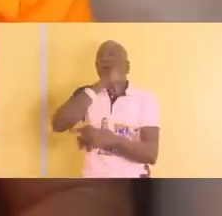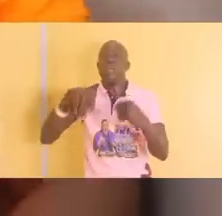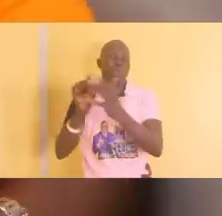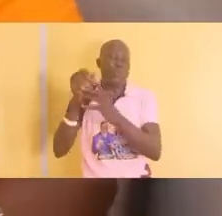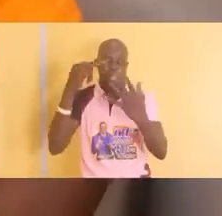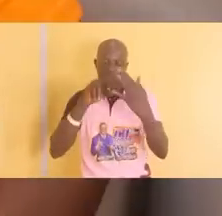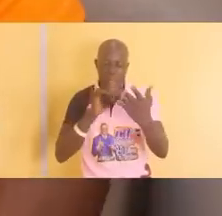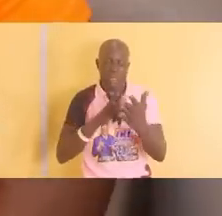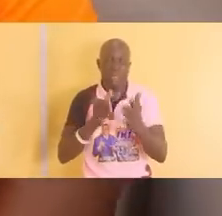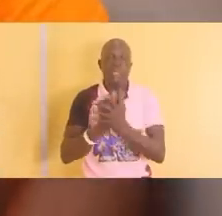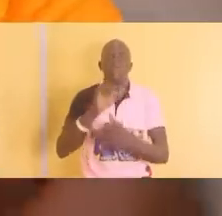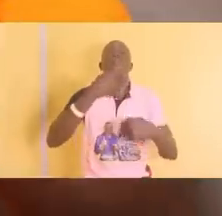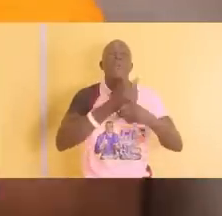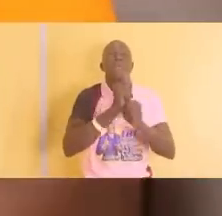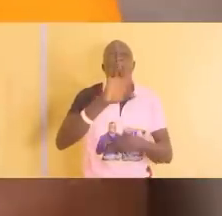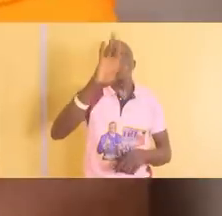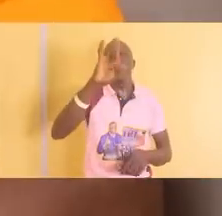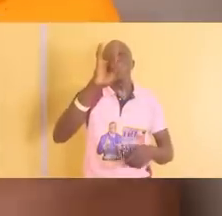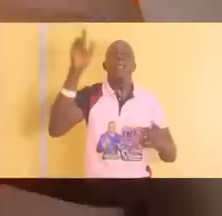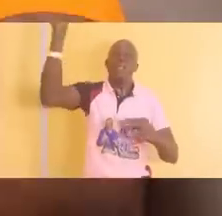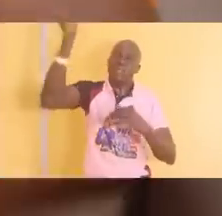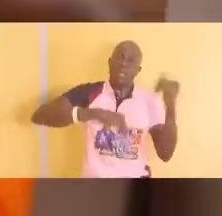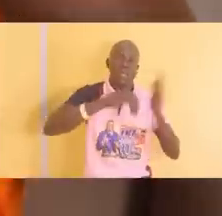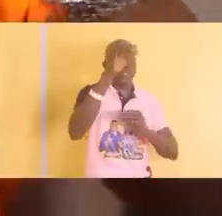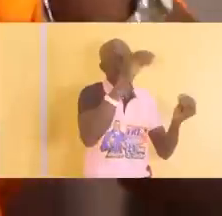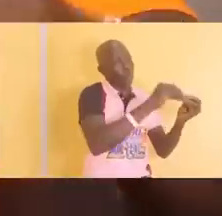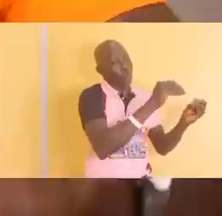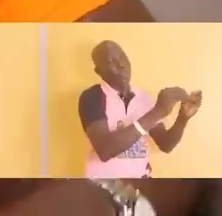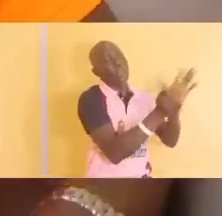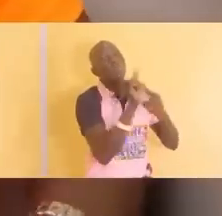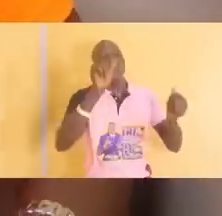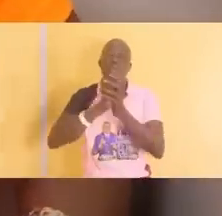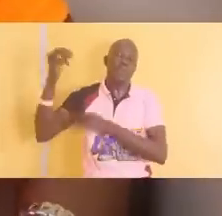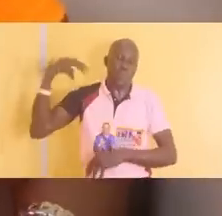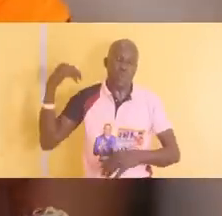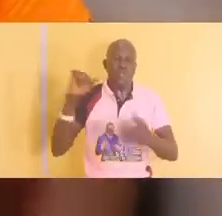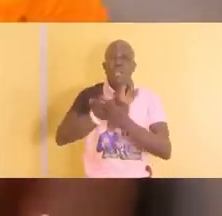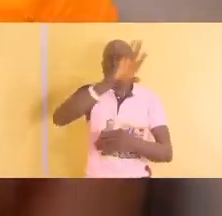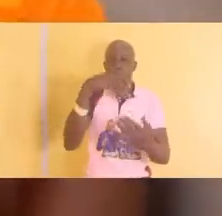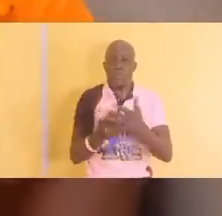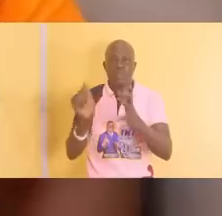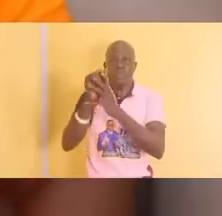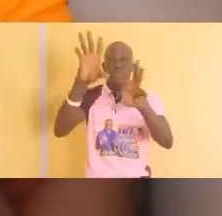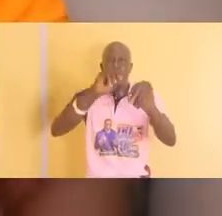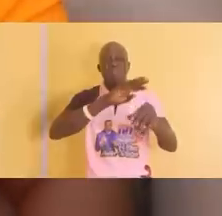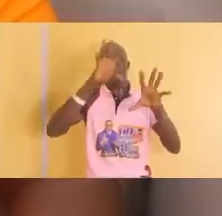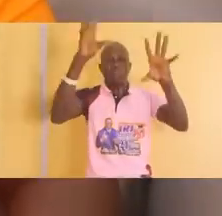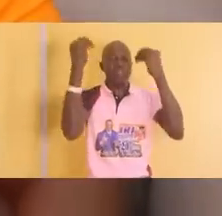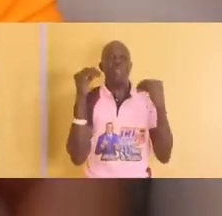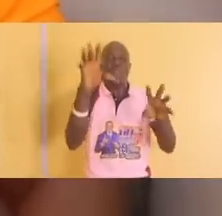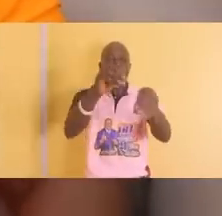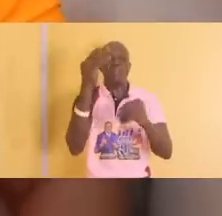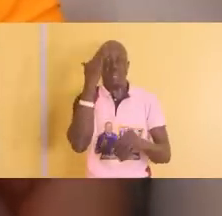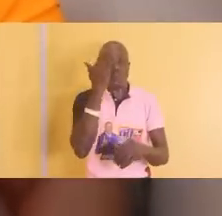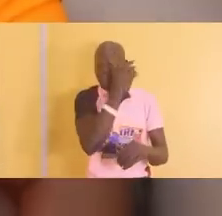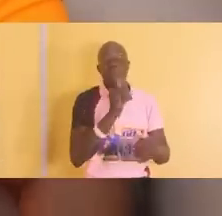ka. When I read it. O je 18. Eba 18. Times 2. Idoko meji. Guy, which is his boss, or master. So he said, oh, by the